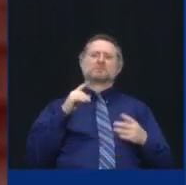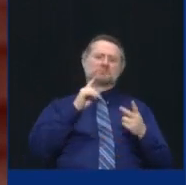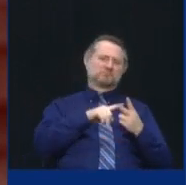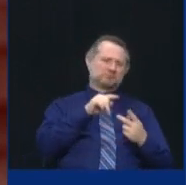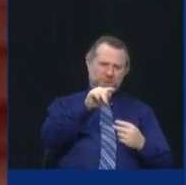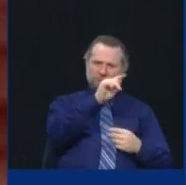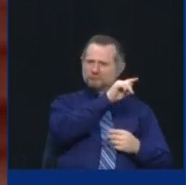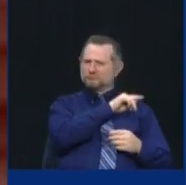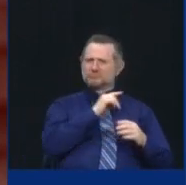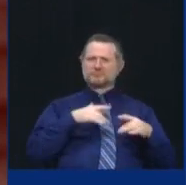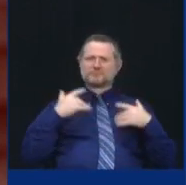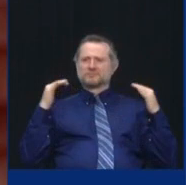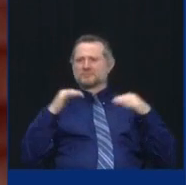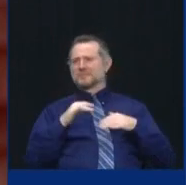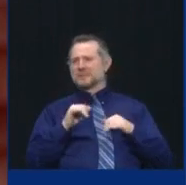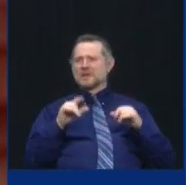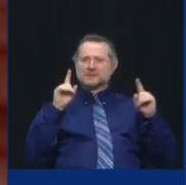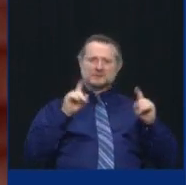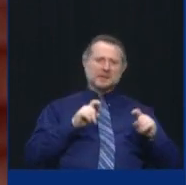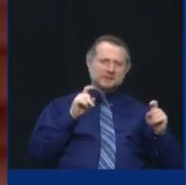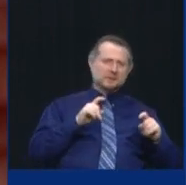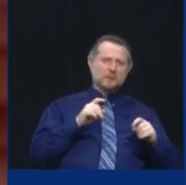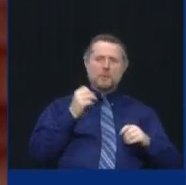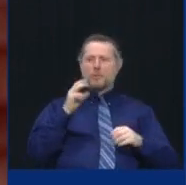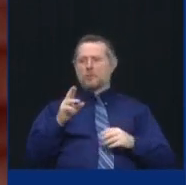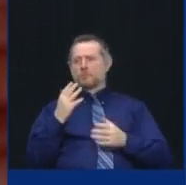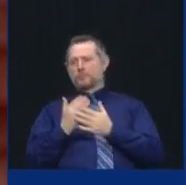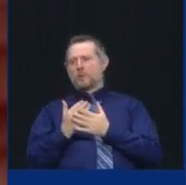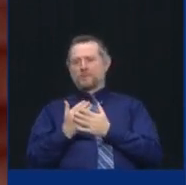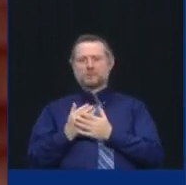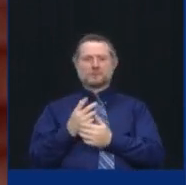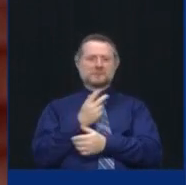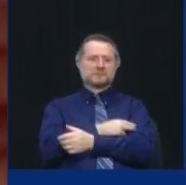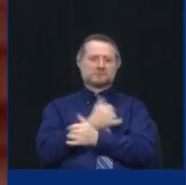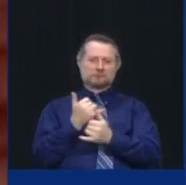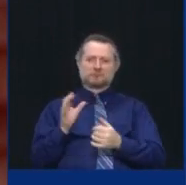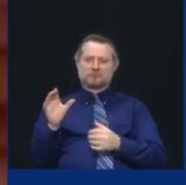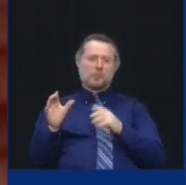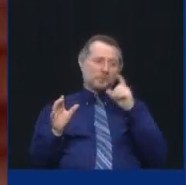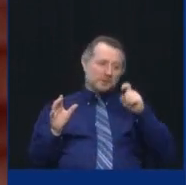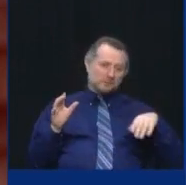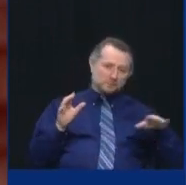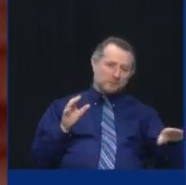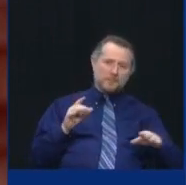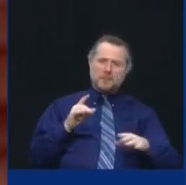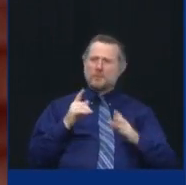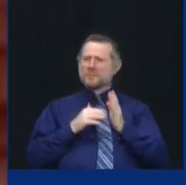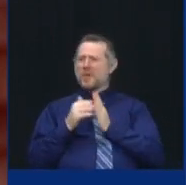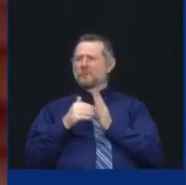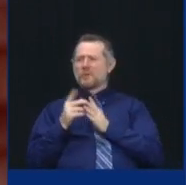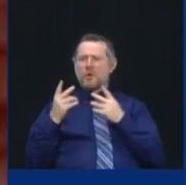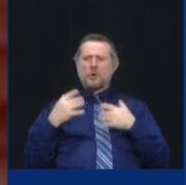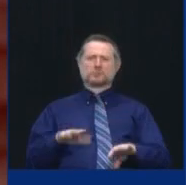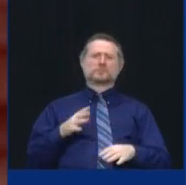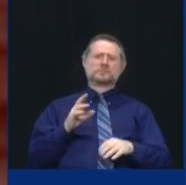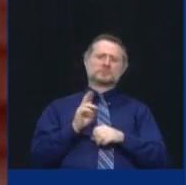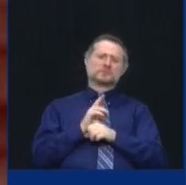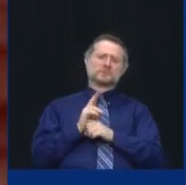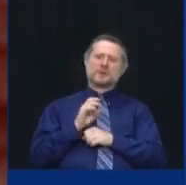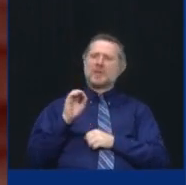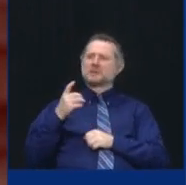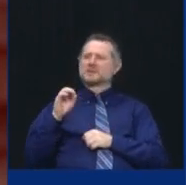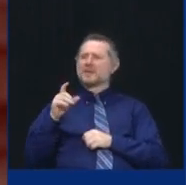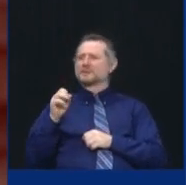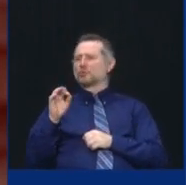option for testing and or proof of vaccination. So people have been, thousands and thousands of people have used the Excelsior Pass and or shown proof